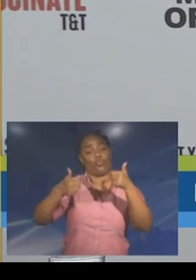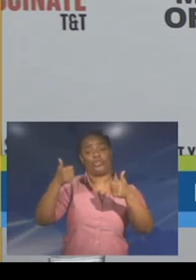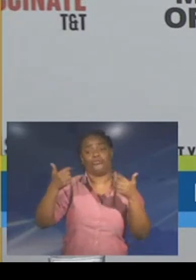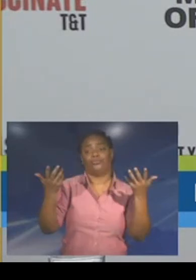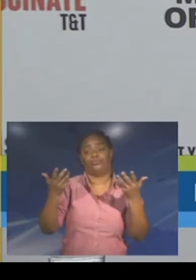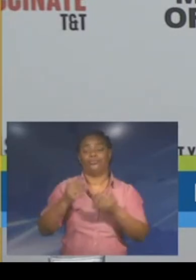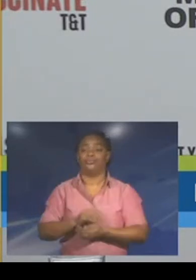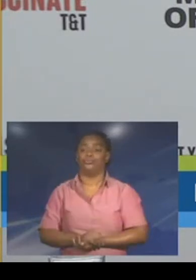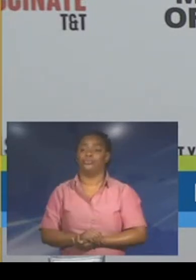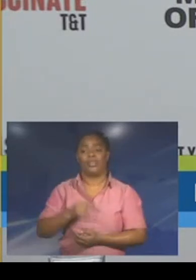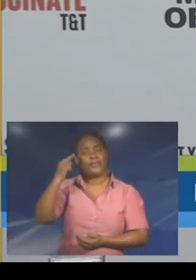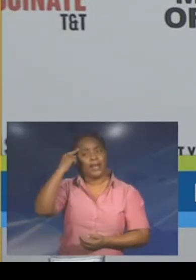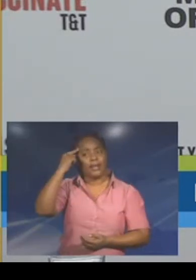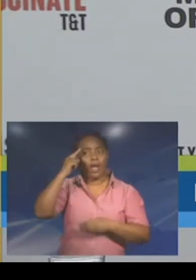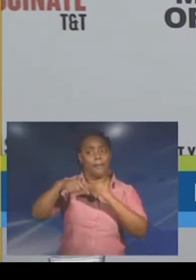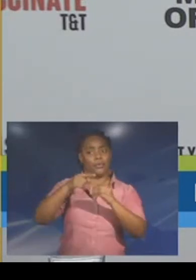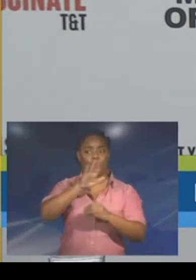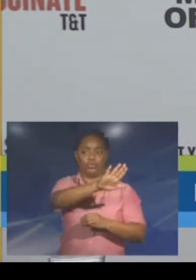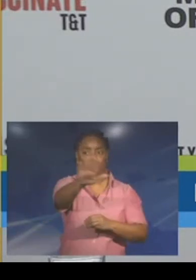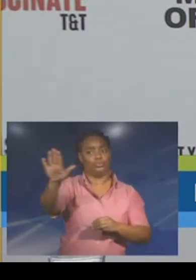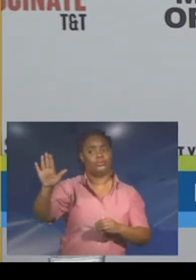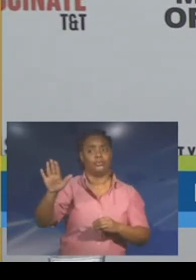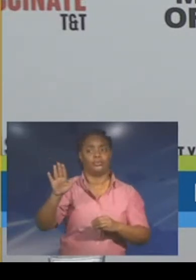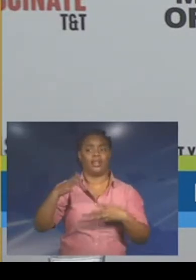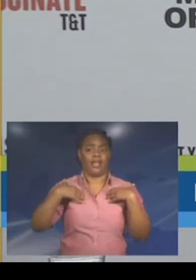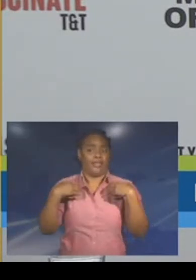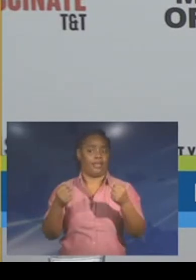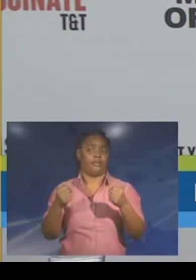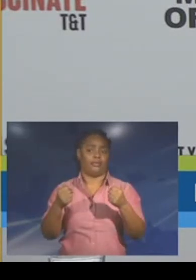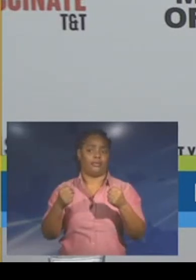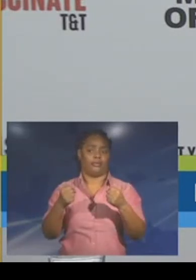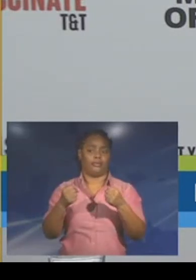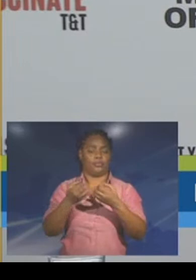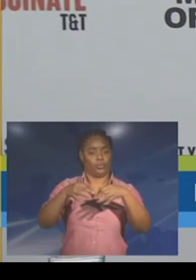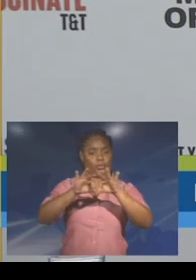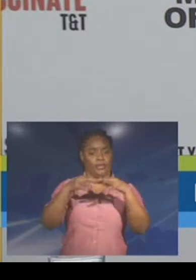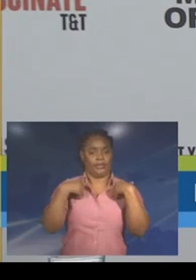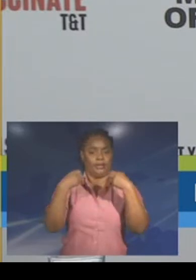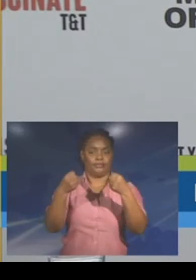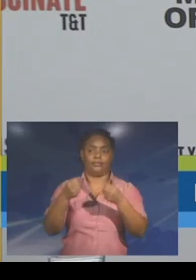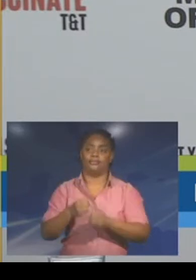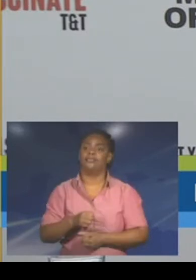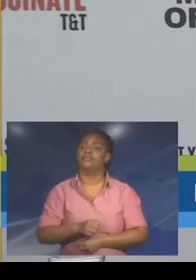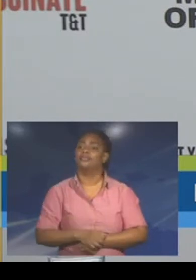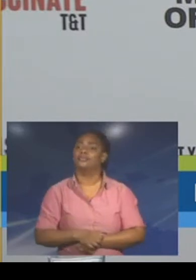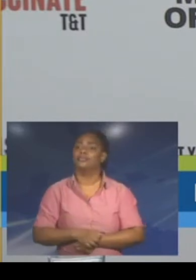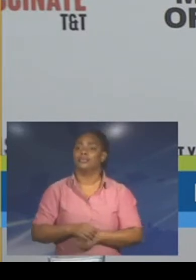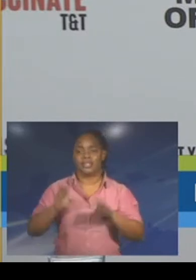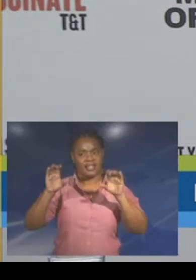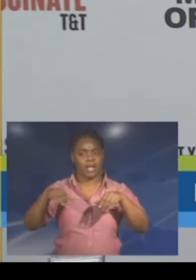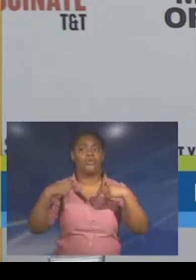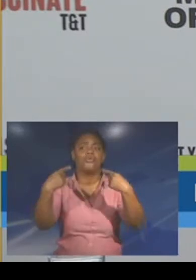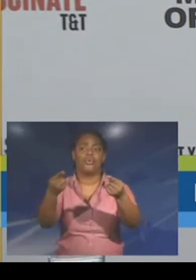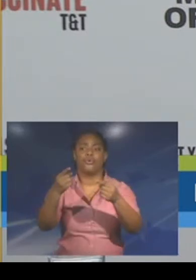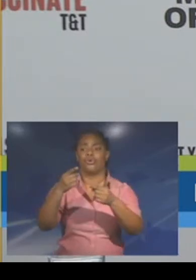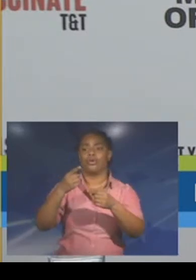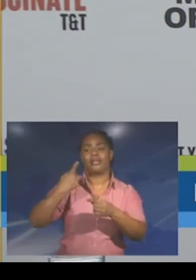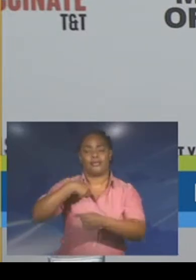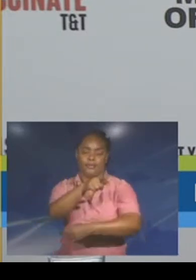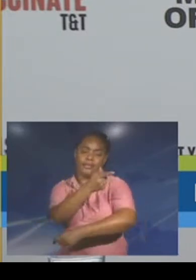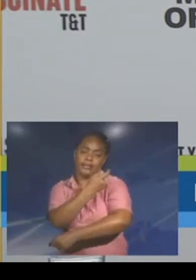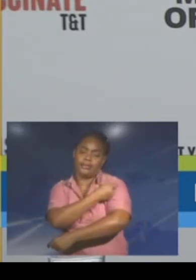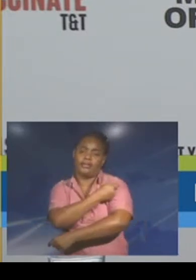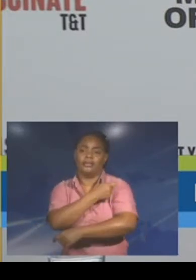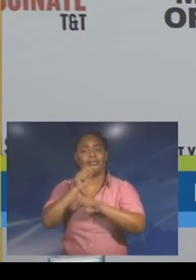status. It is not too late to get vaccinated, to get that added layer of protection. Remember, half